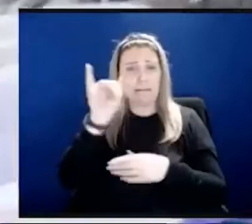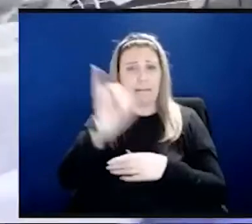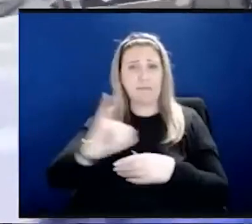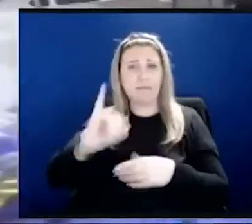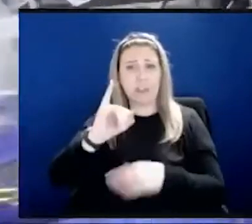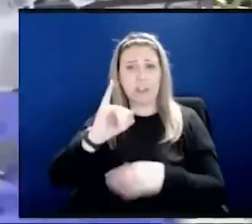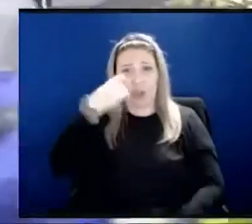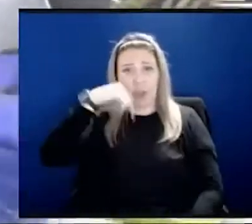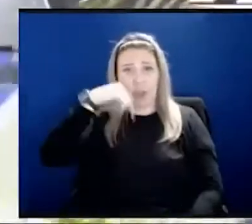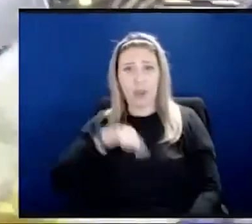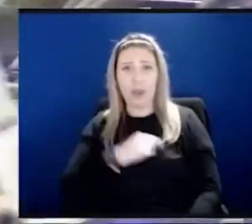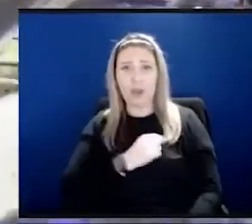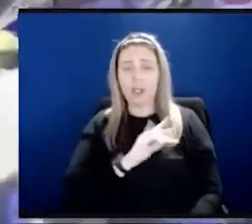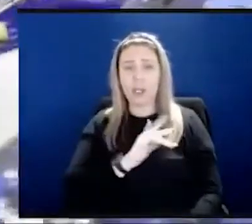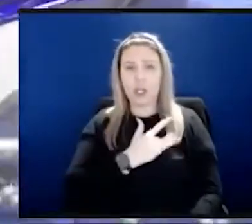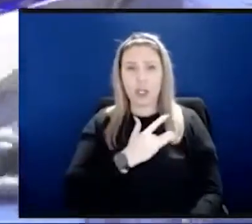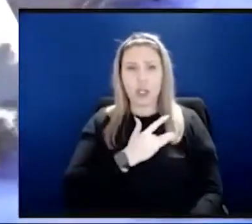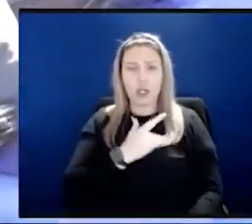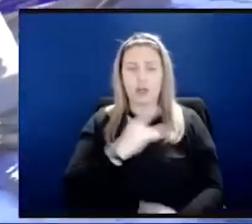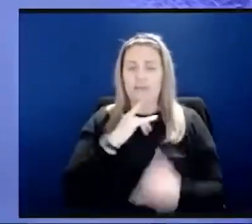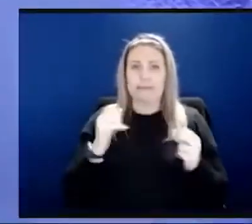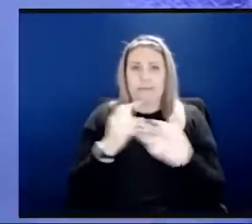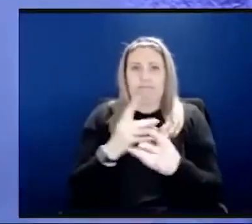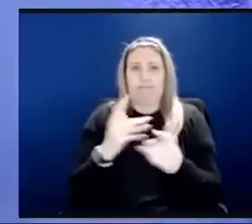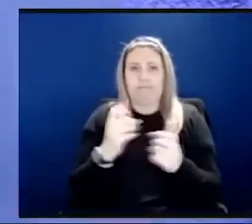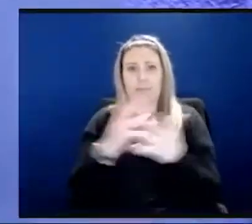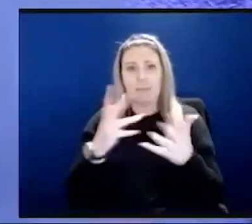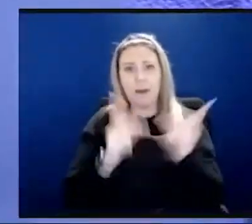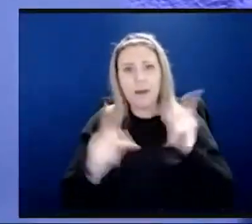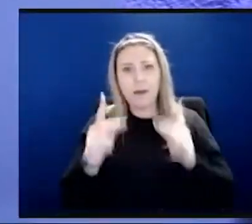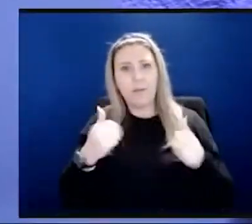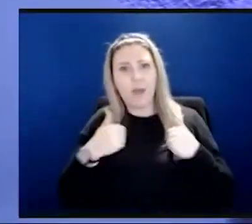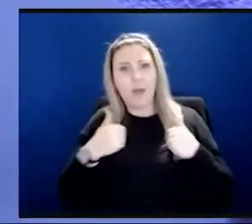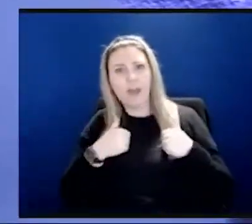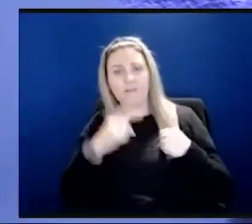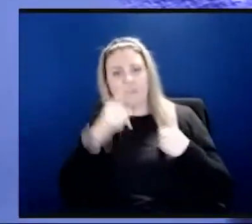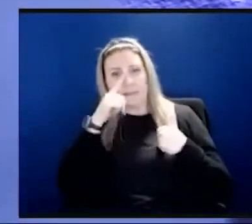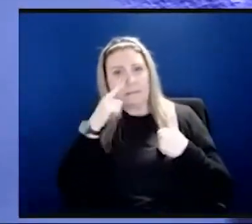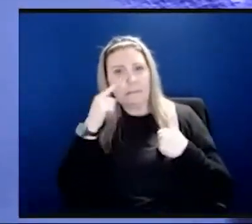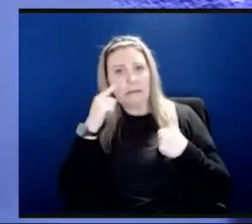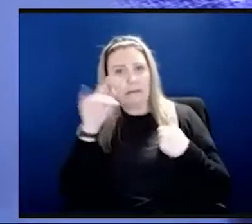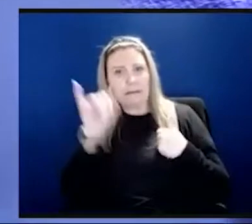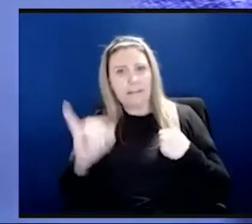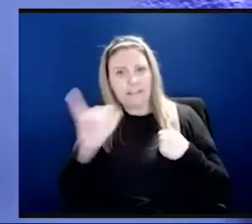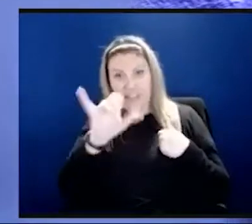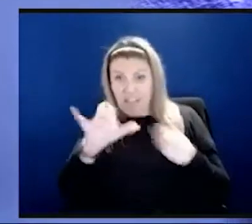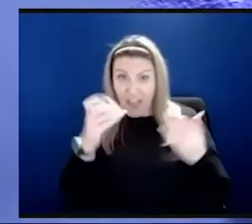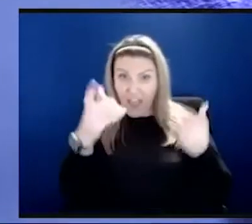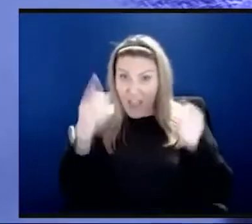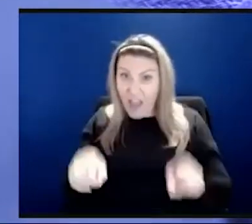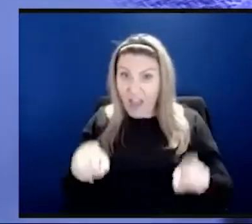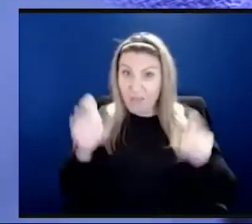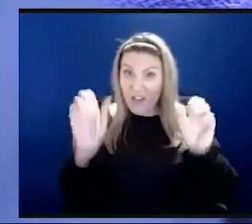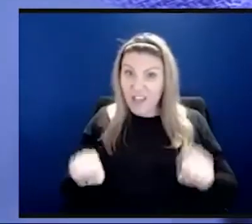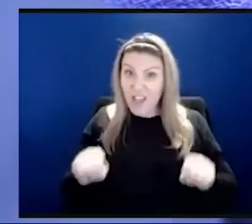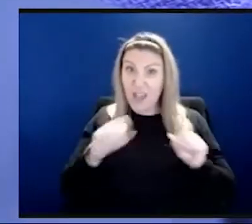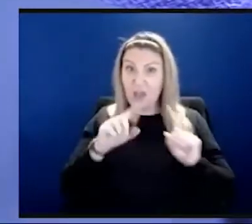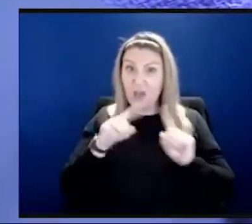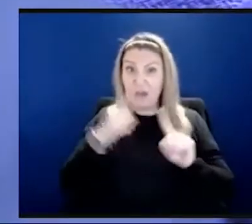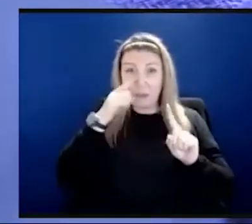That's terrifying because a lot of people get sinus infections. So is this a thing that can happen when you have a sinus infection, Dr.